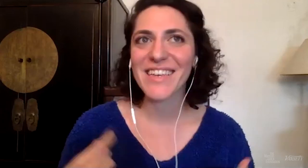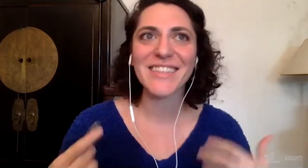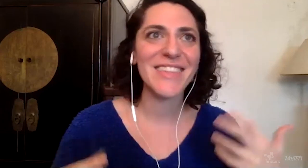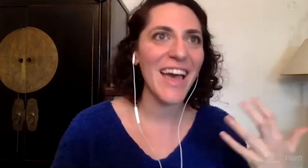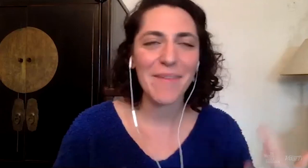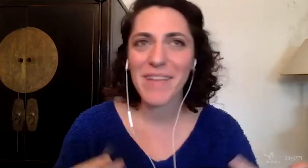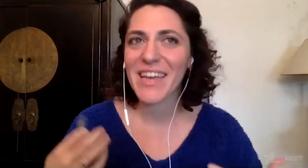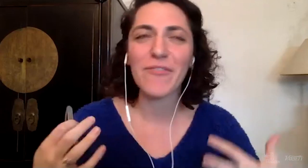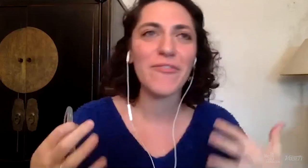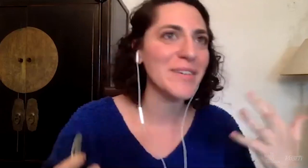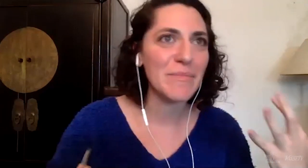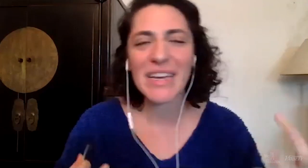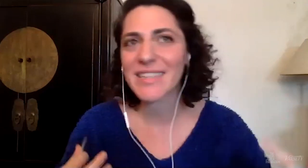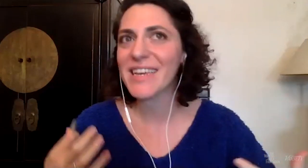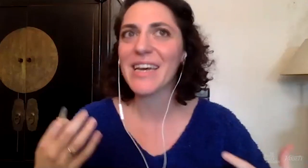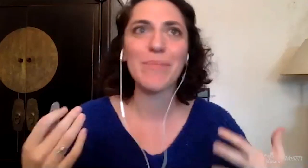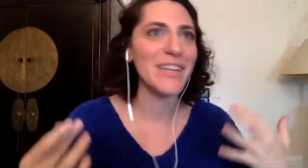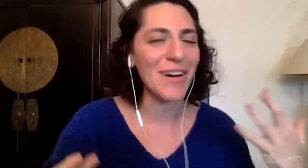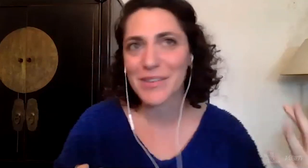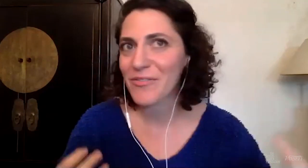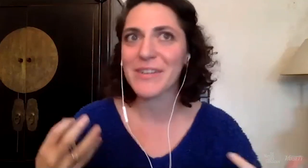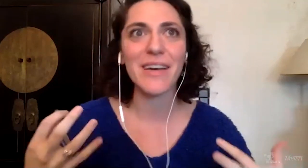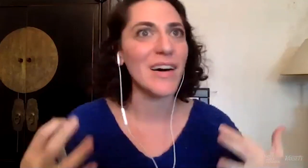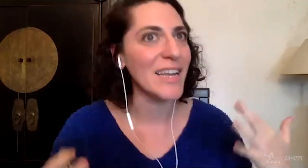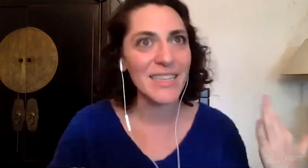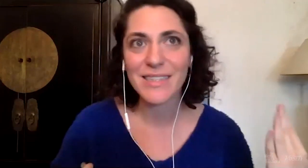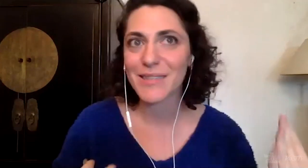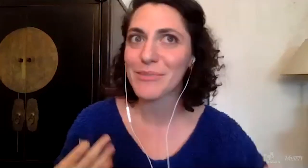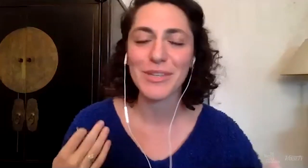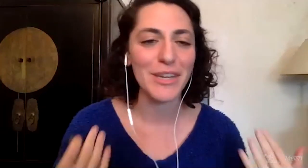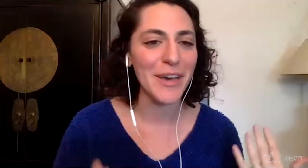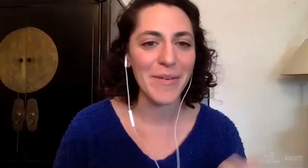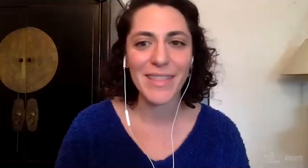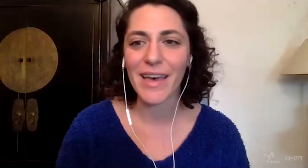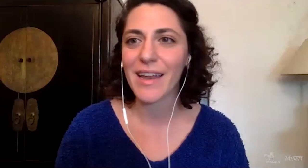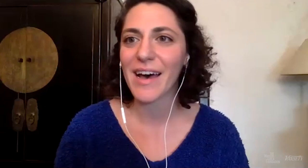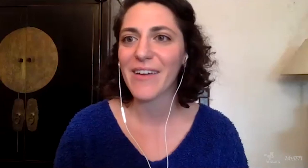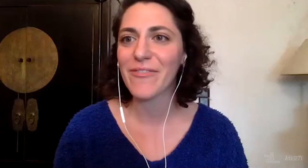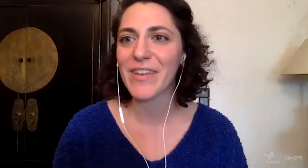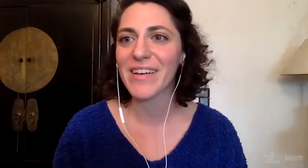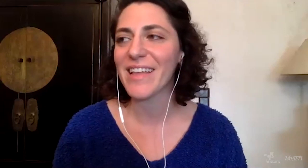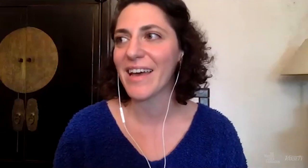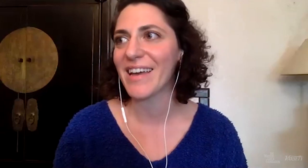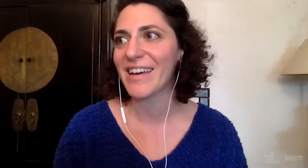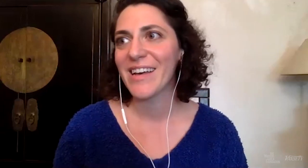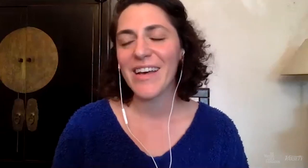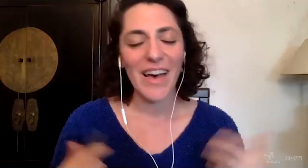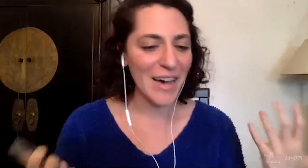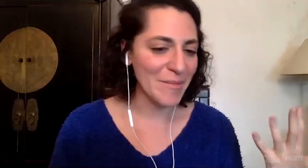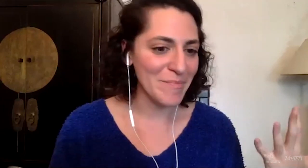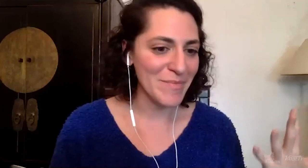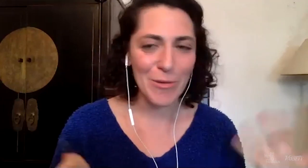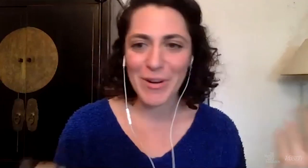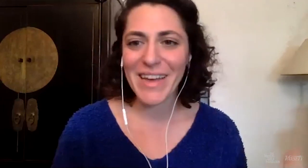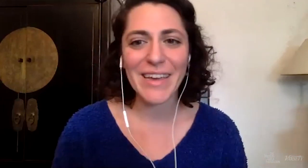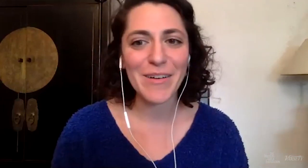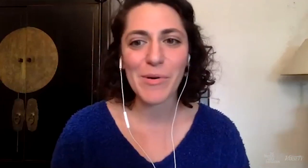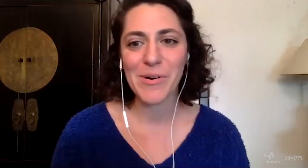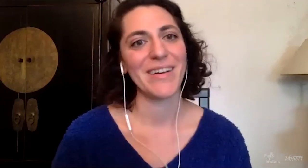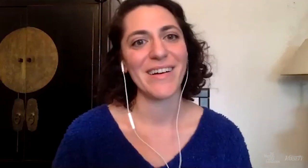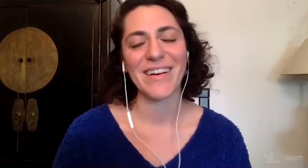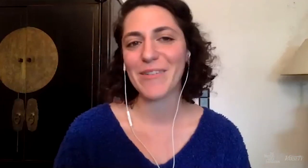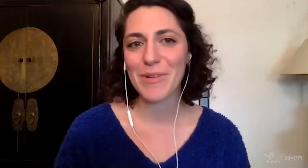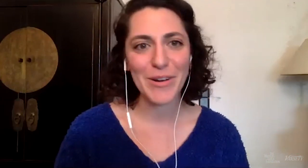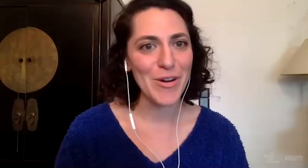as I say, I'm like, it feels basic, but it also feels honest. So I'm just going to go with it. I feel like, um, Lorelei